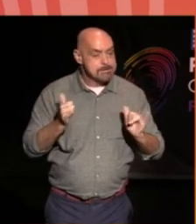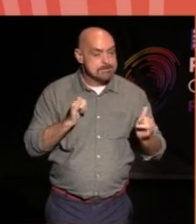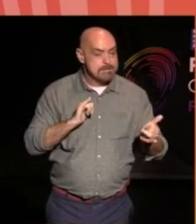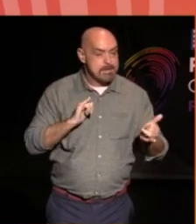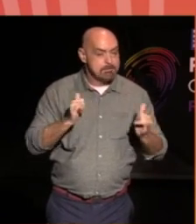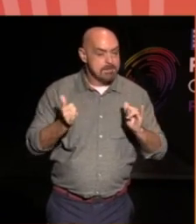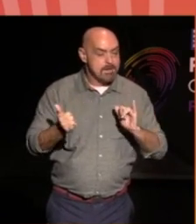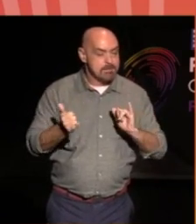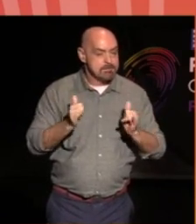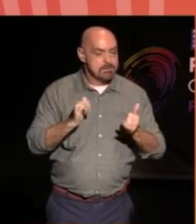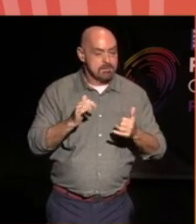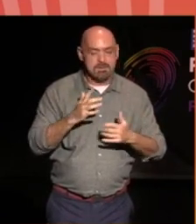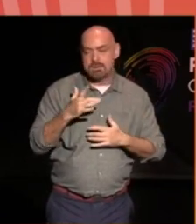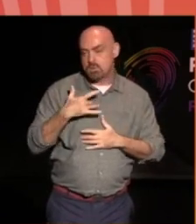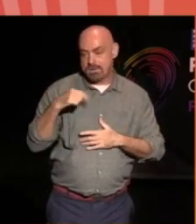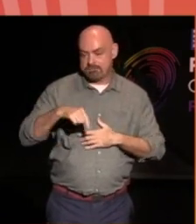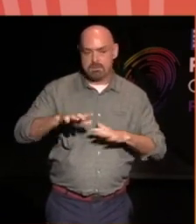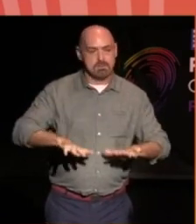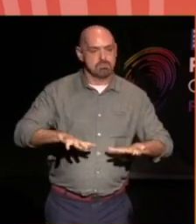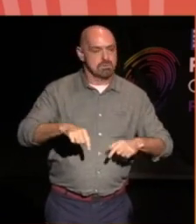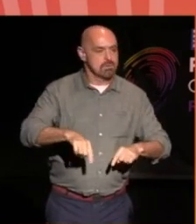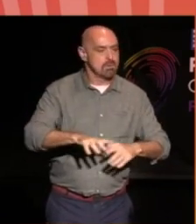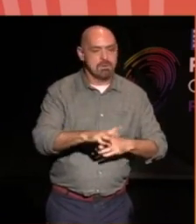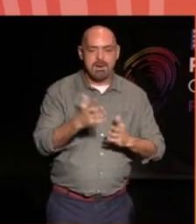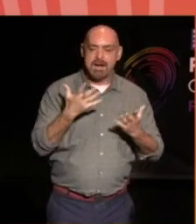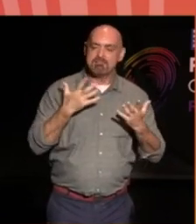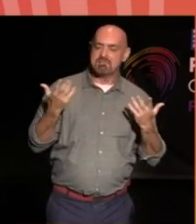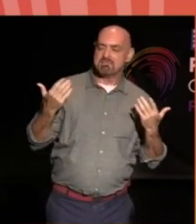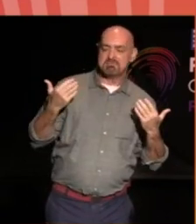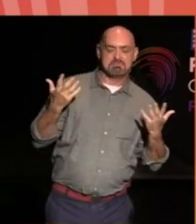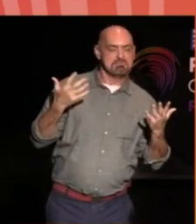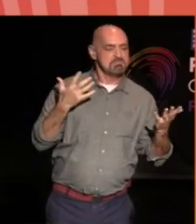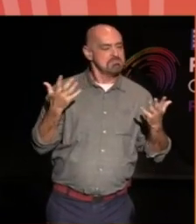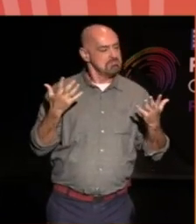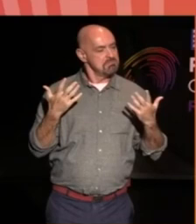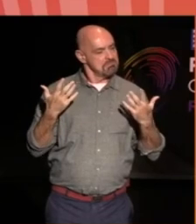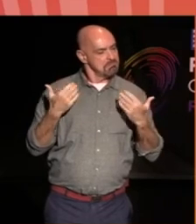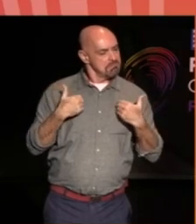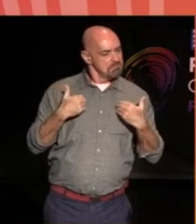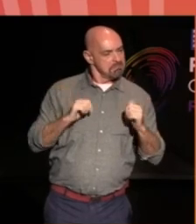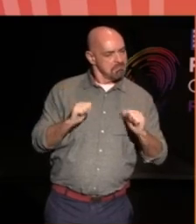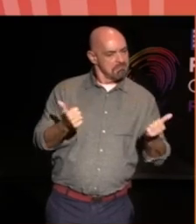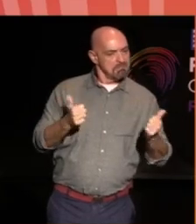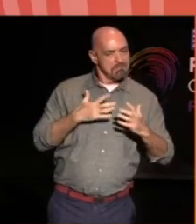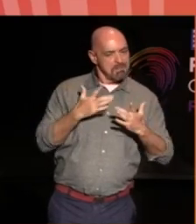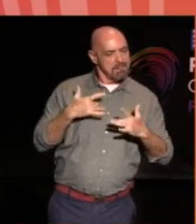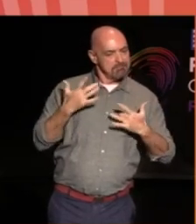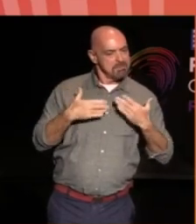much when you're living in a country like this and with a certain level of living